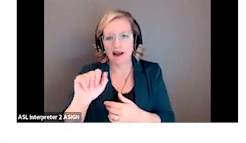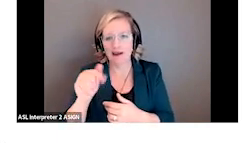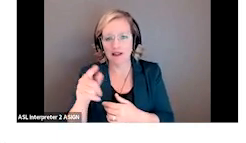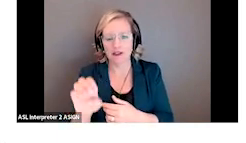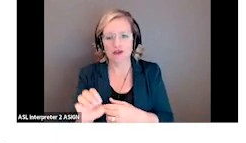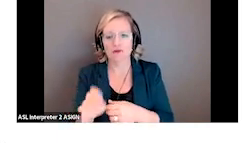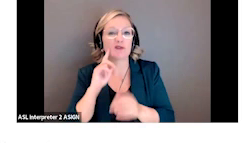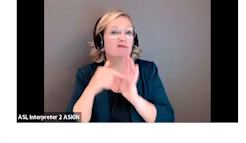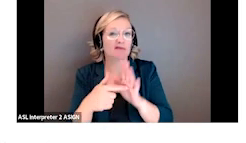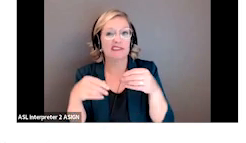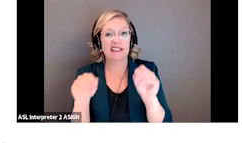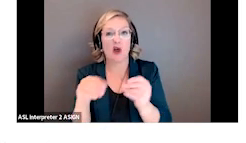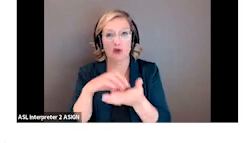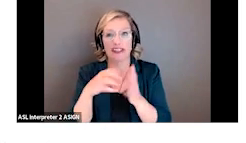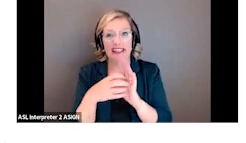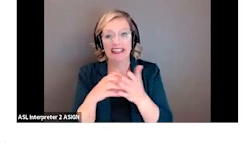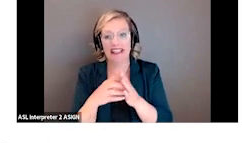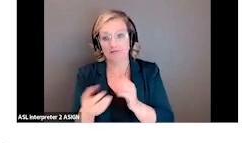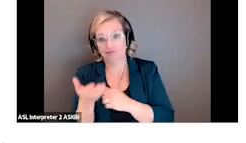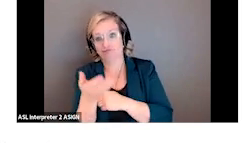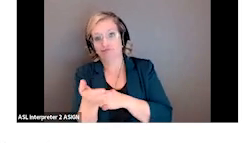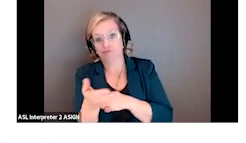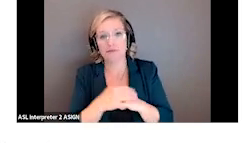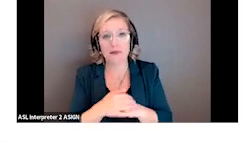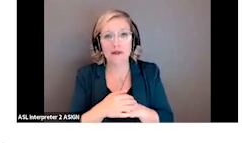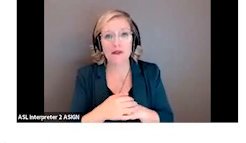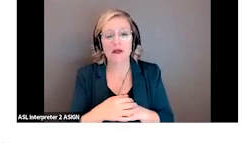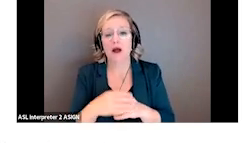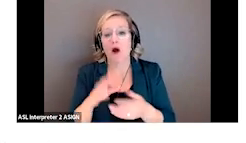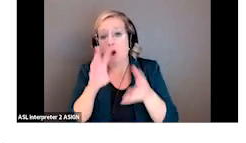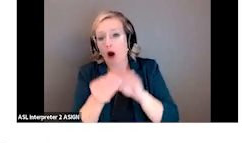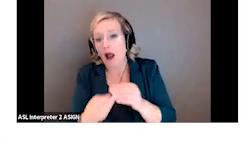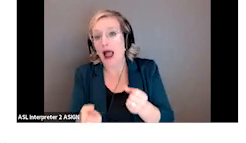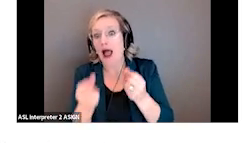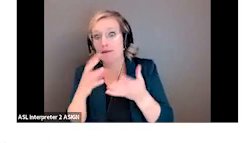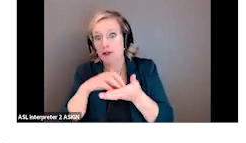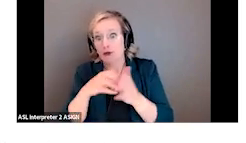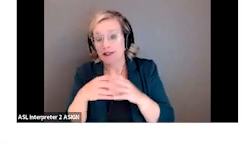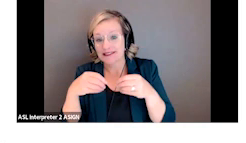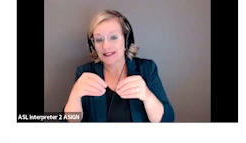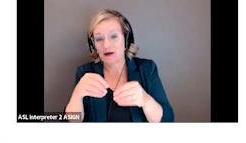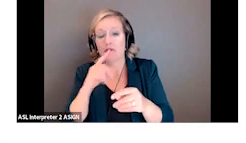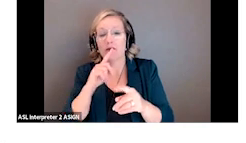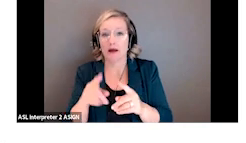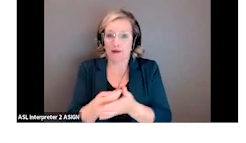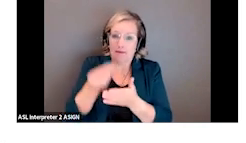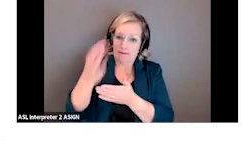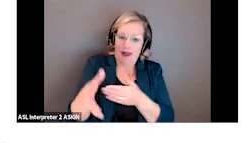is. I sell however many cookies are in that little bag, and that's what a customer is buying.